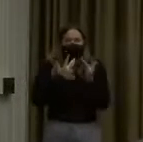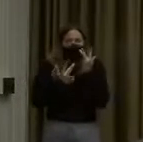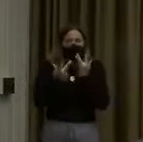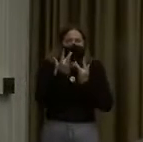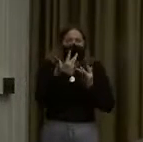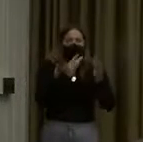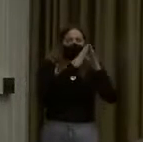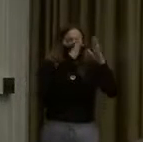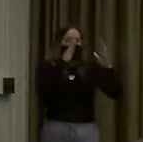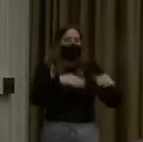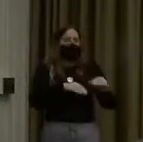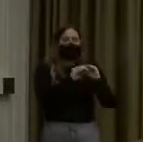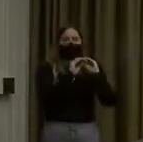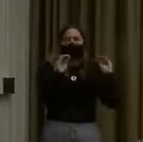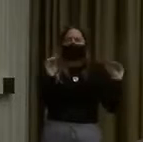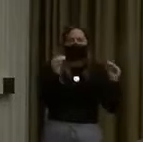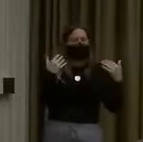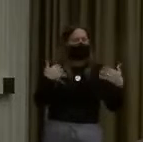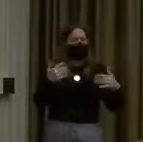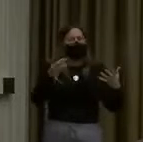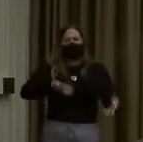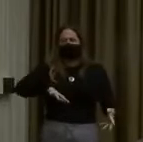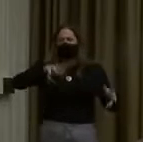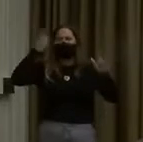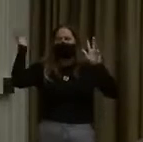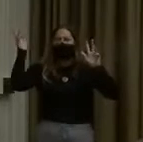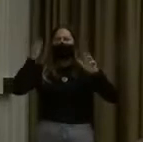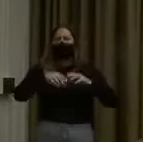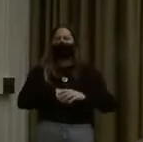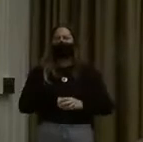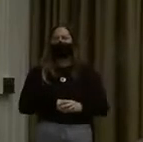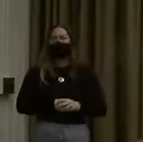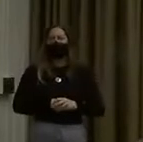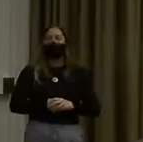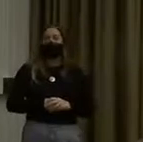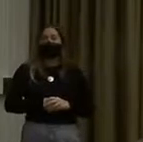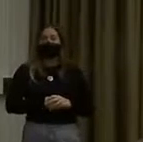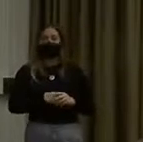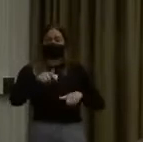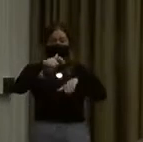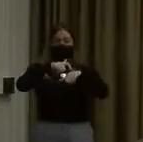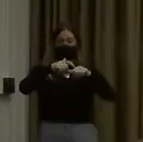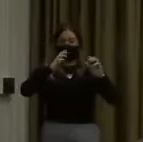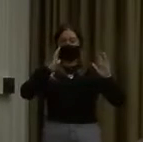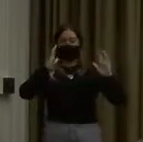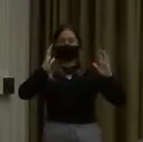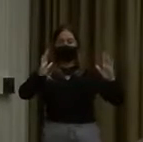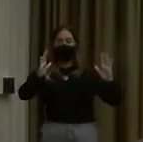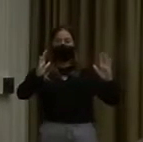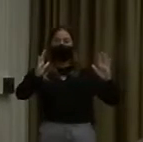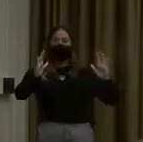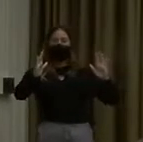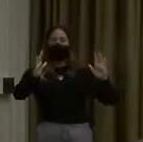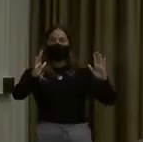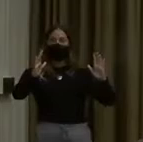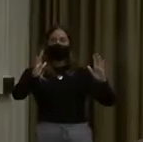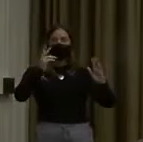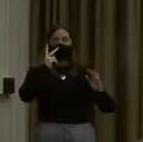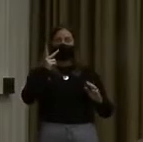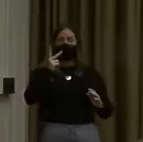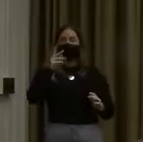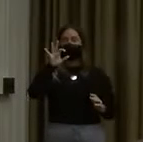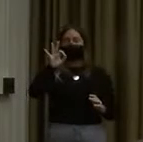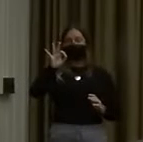houses. It really was a disaster. But interestingly, during that time, the Franklin